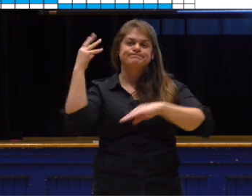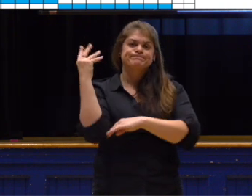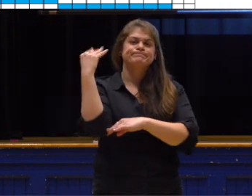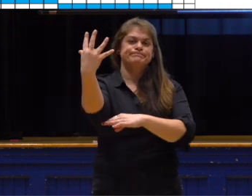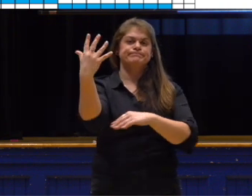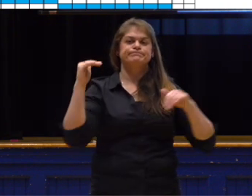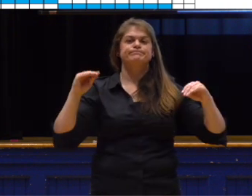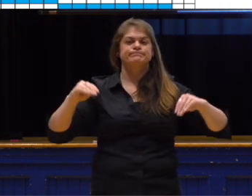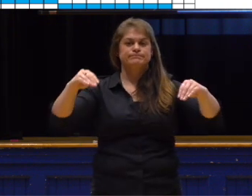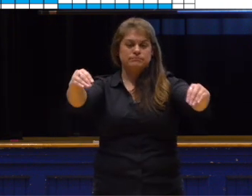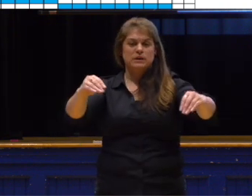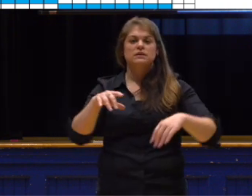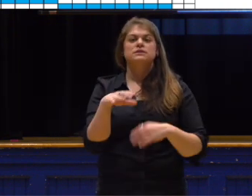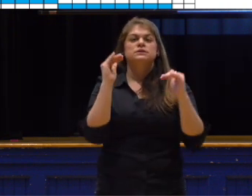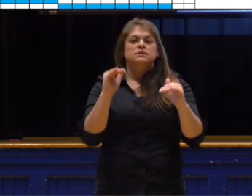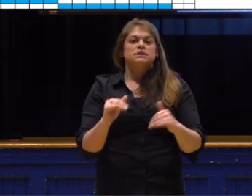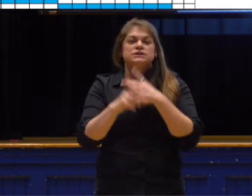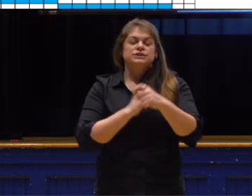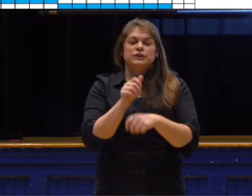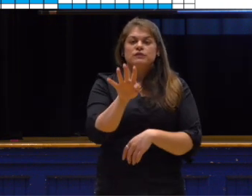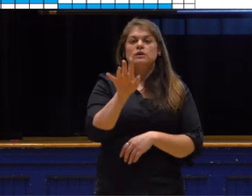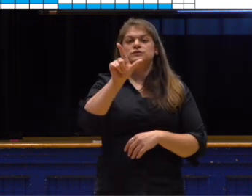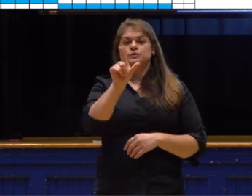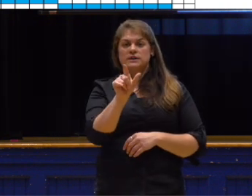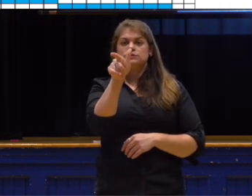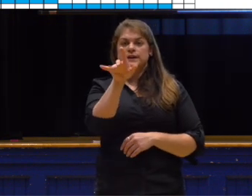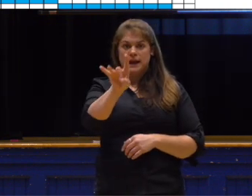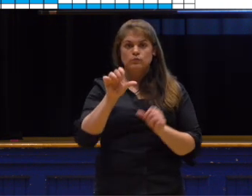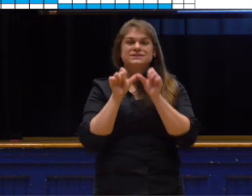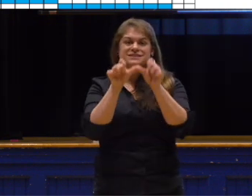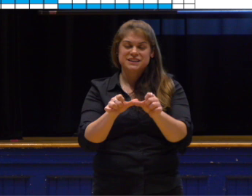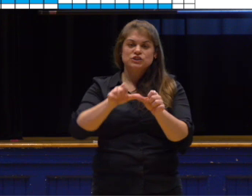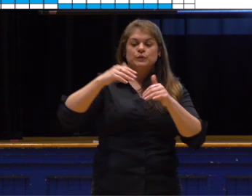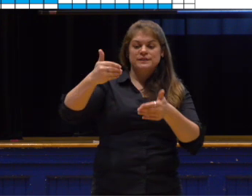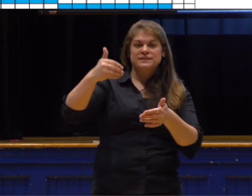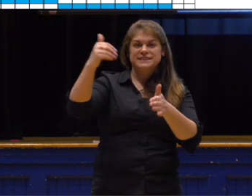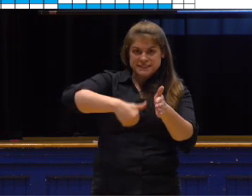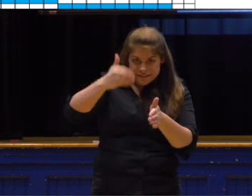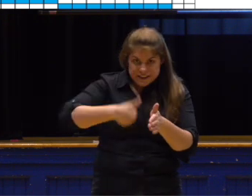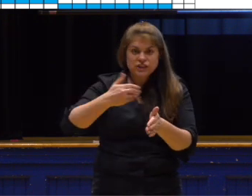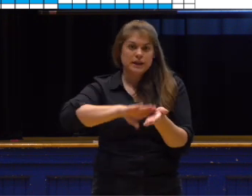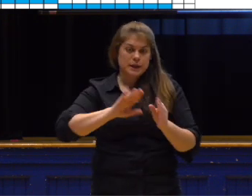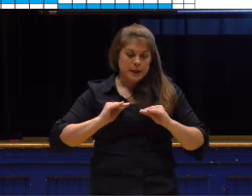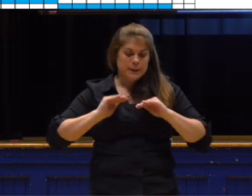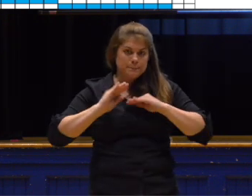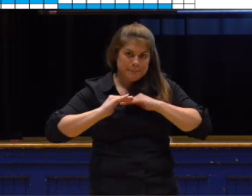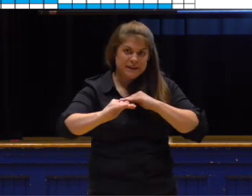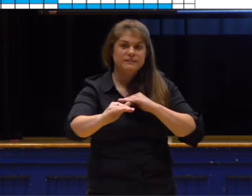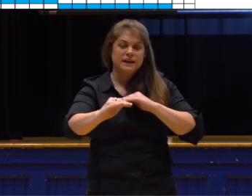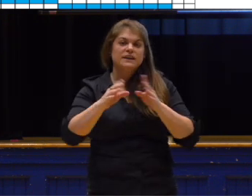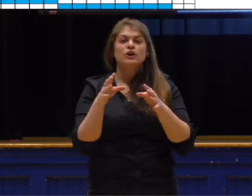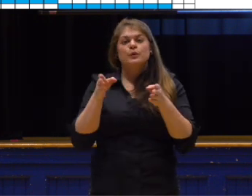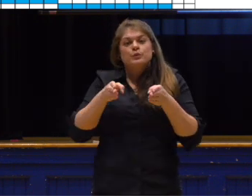Year 4, 2028, we will continue the excavation and paving along with cement concrete road widenings,